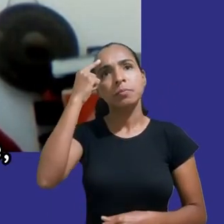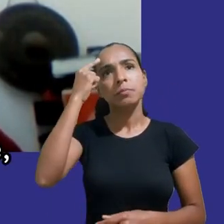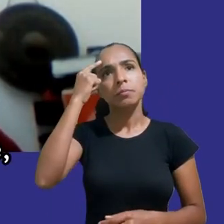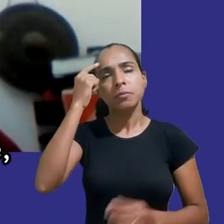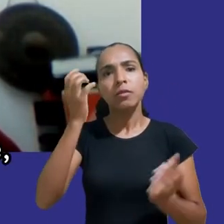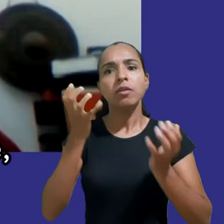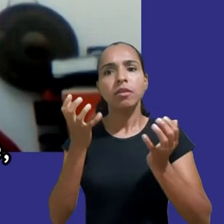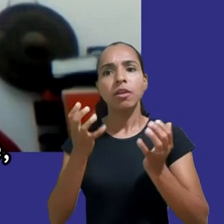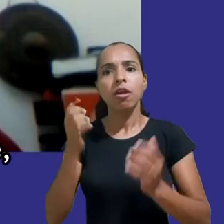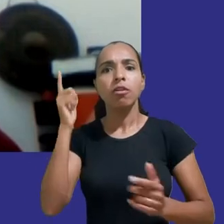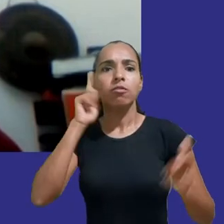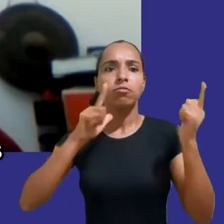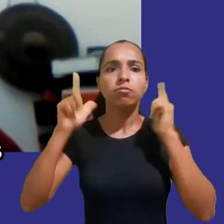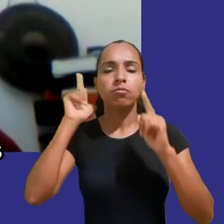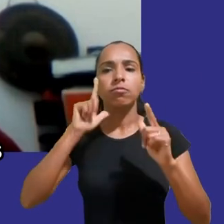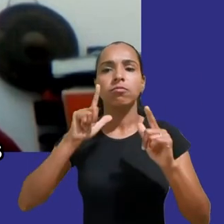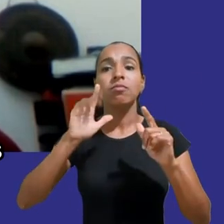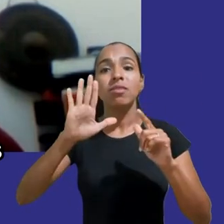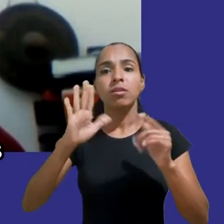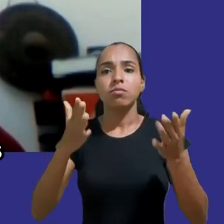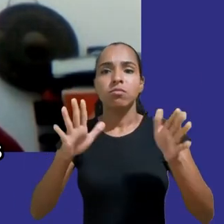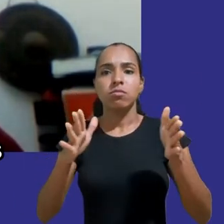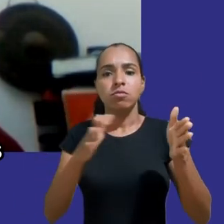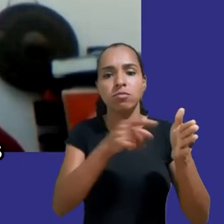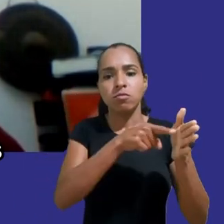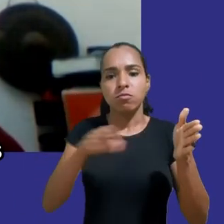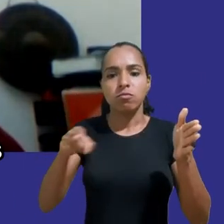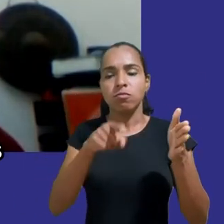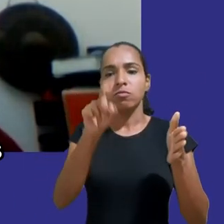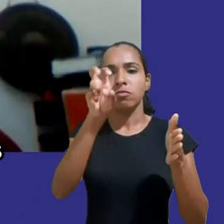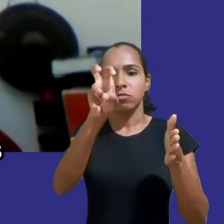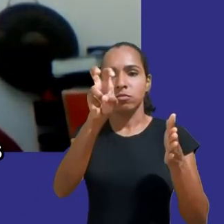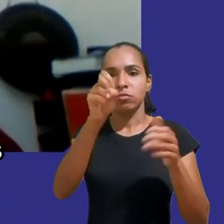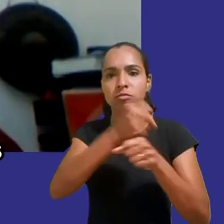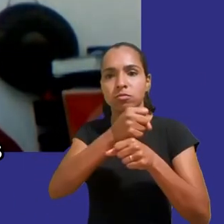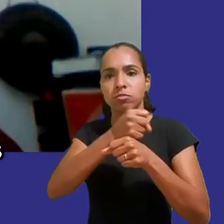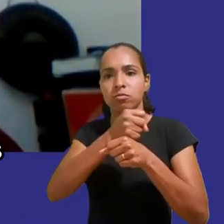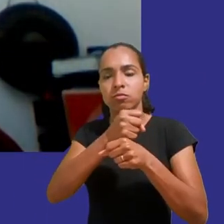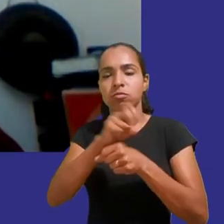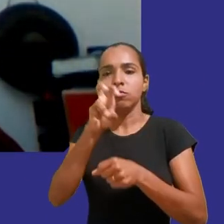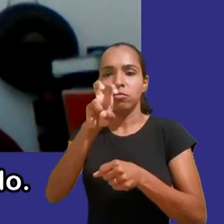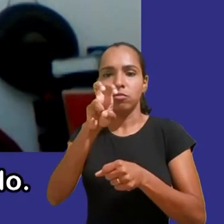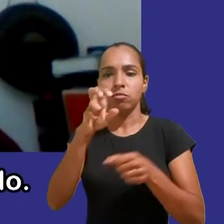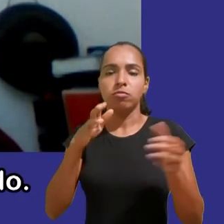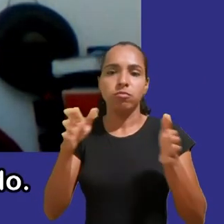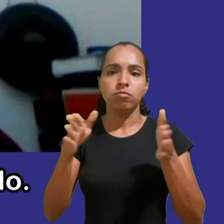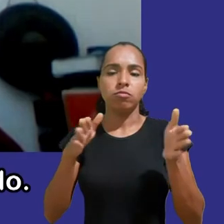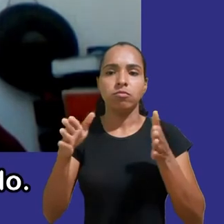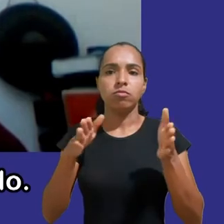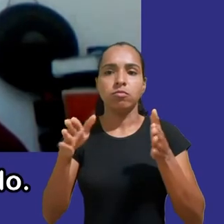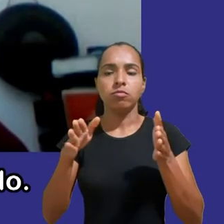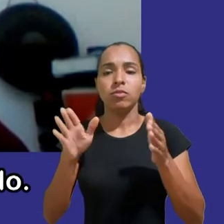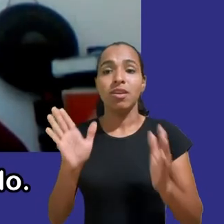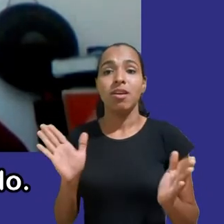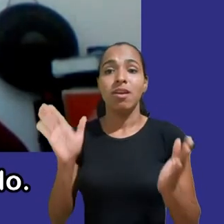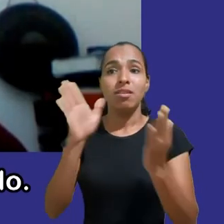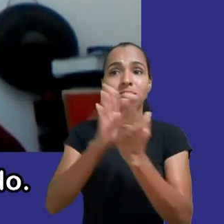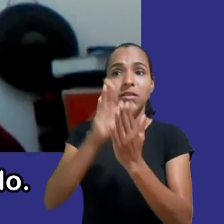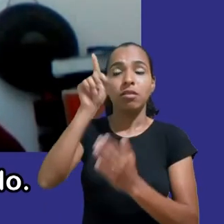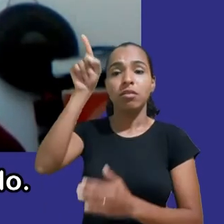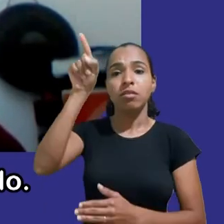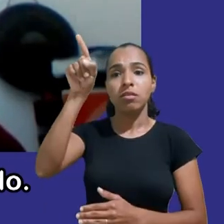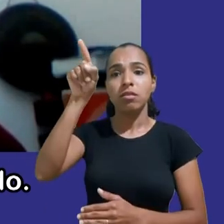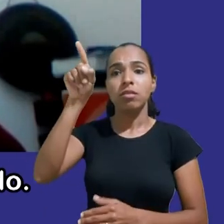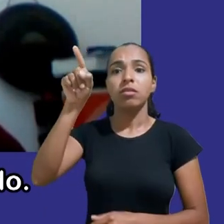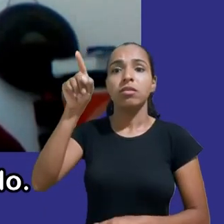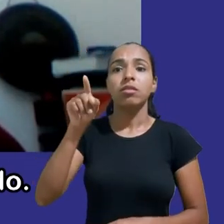be if we're successful you know four or five years of litigation from the lower courts all the way up to